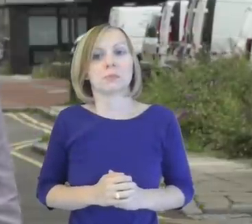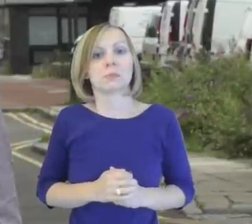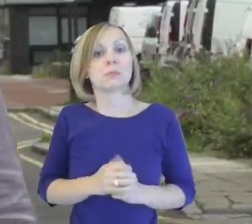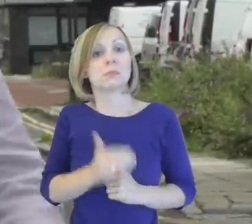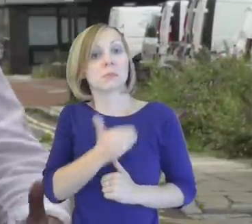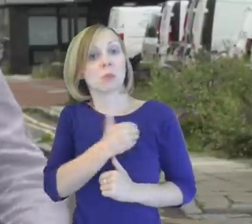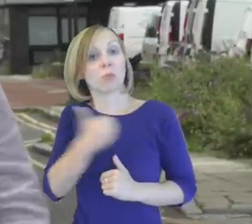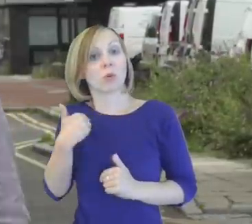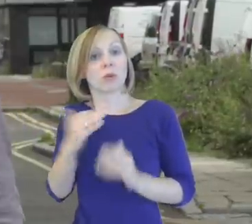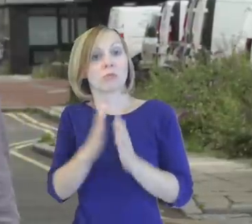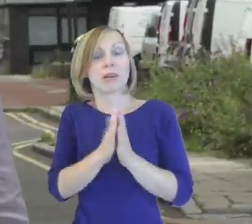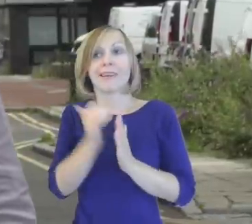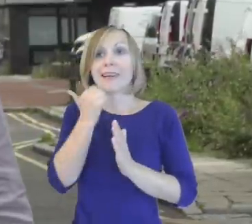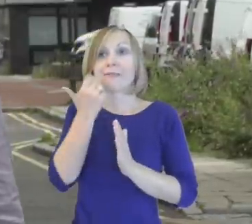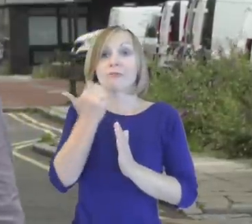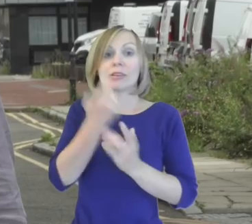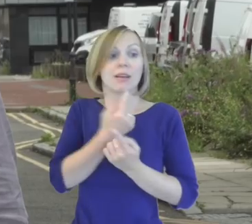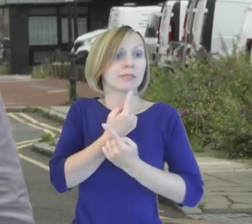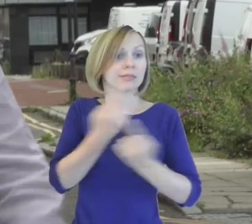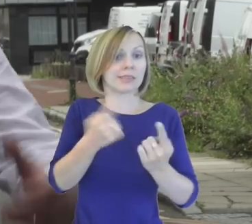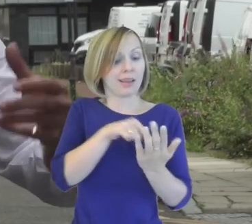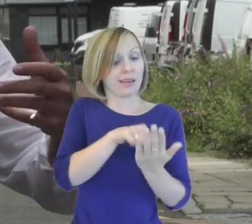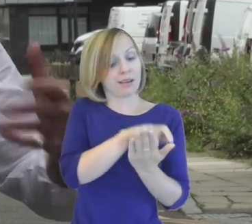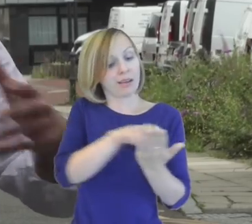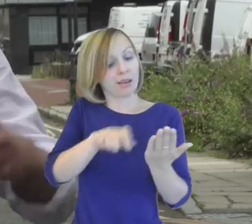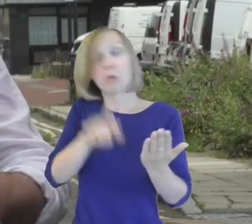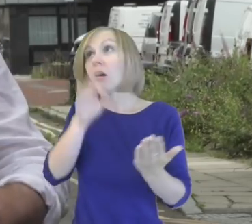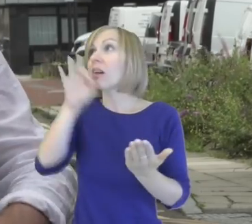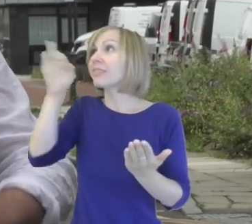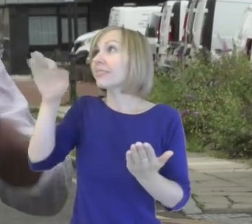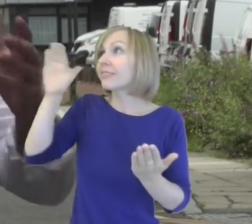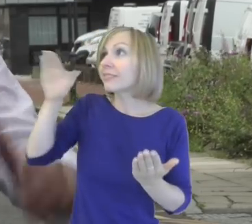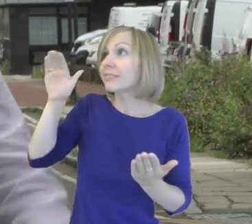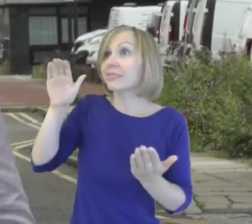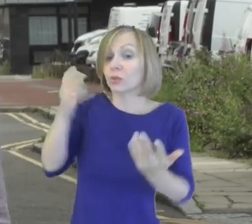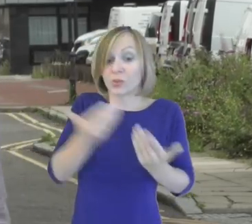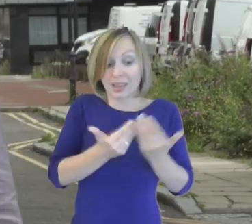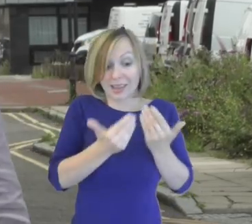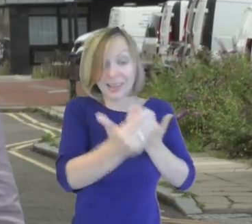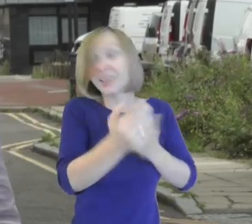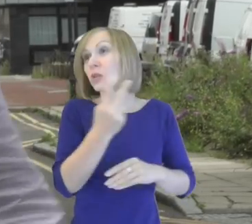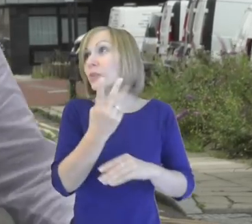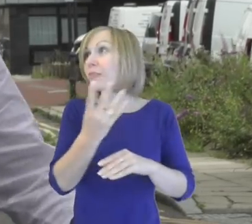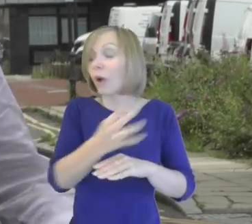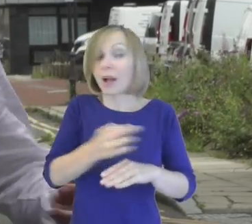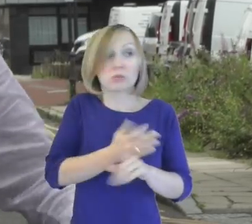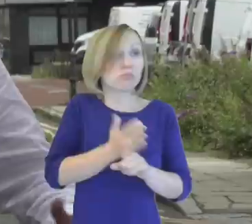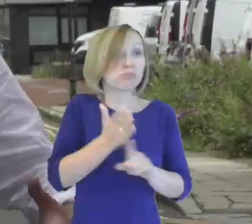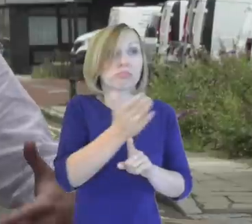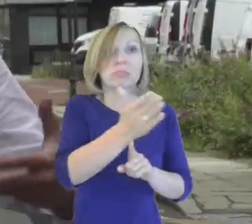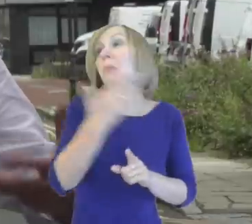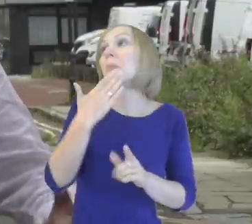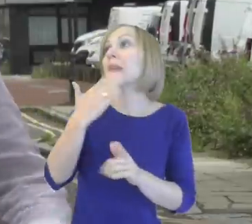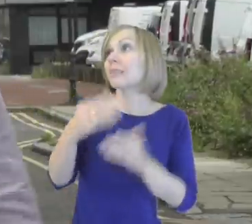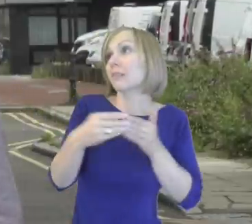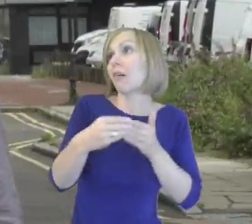at Matins. I think it's a marvelous way to start the day, to ask God to guide our feet wherever they may go in that 24 hours, into the paths,